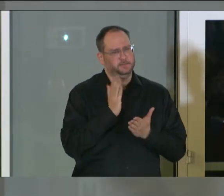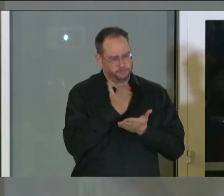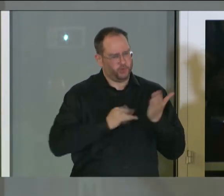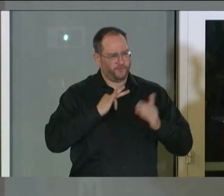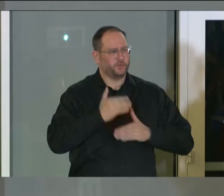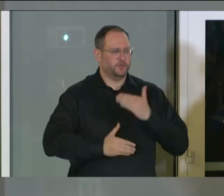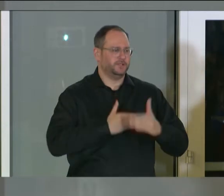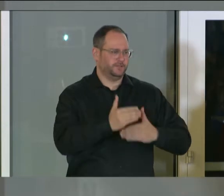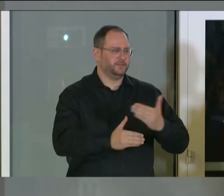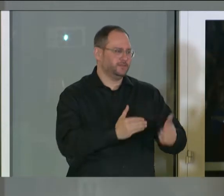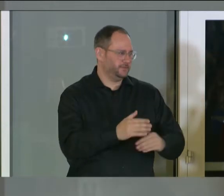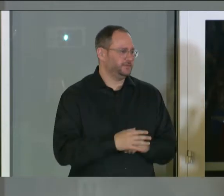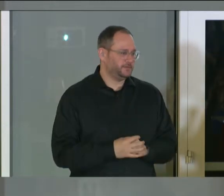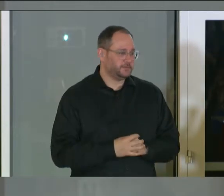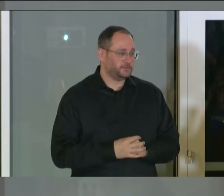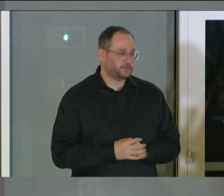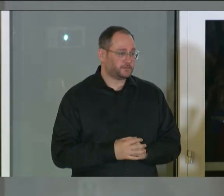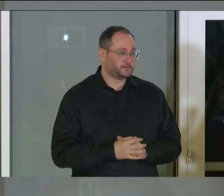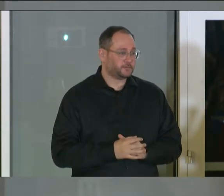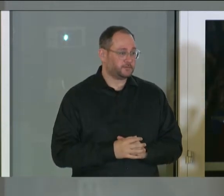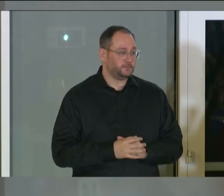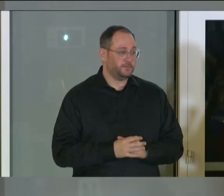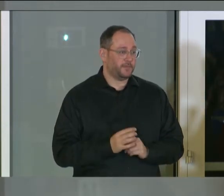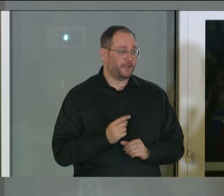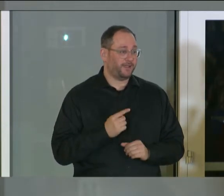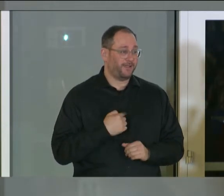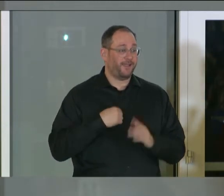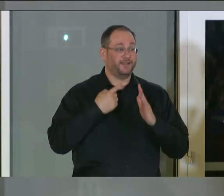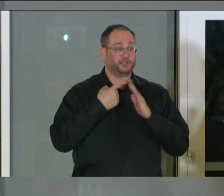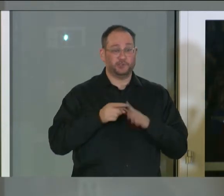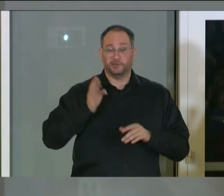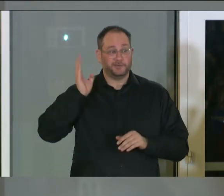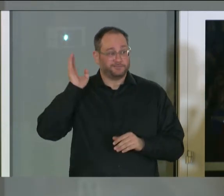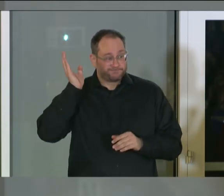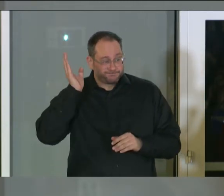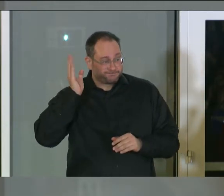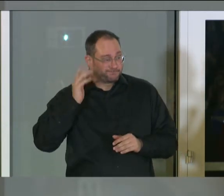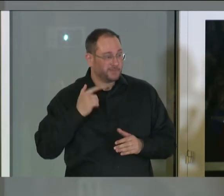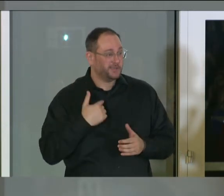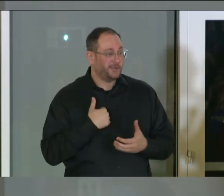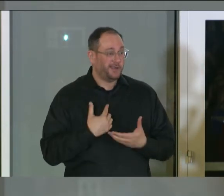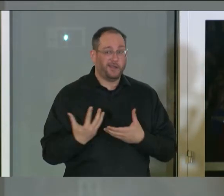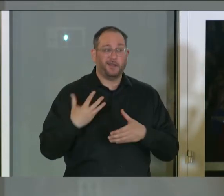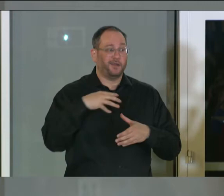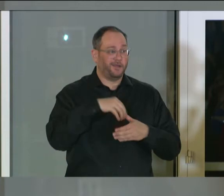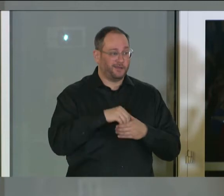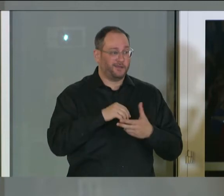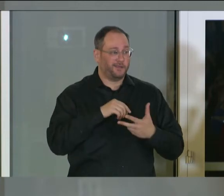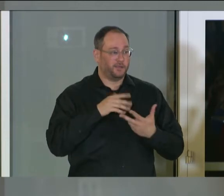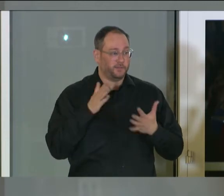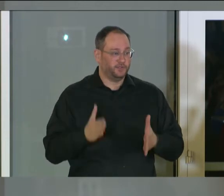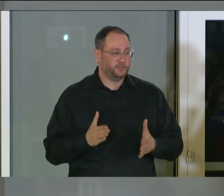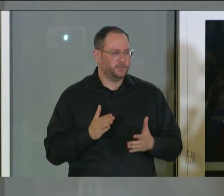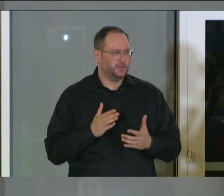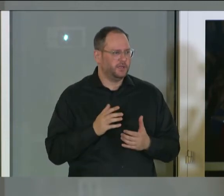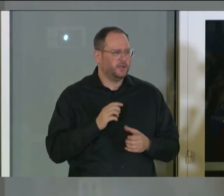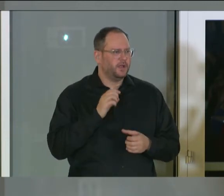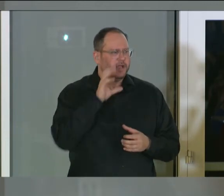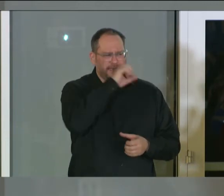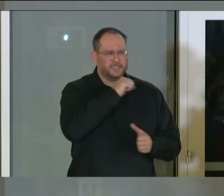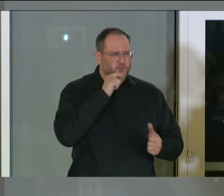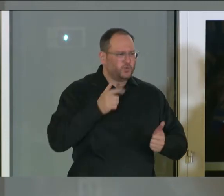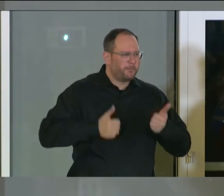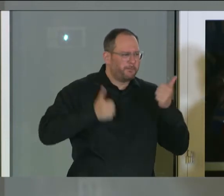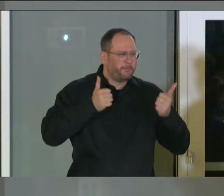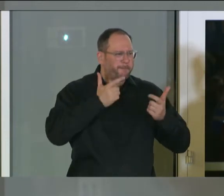off by saying that this is the last of our 3 in-person forums. Guess which one was the biggest? This